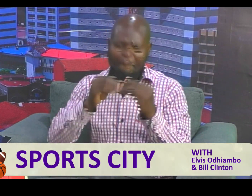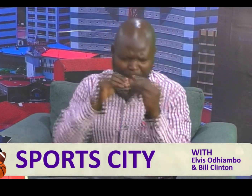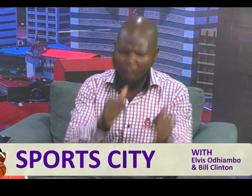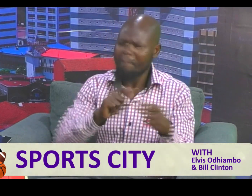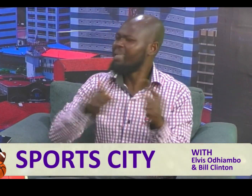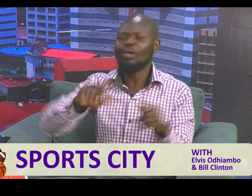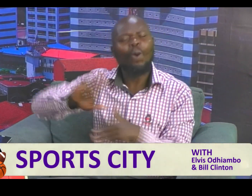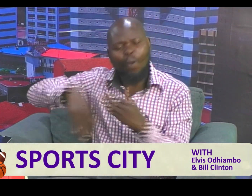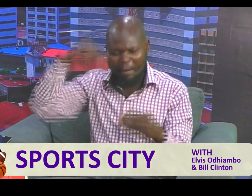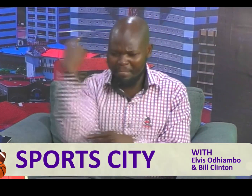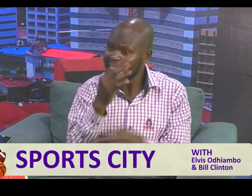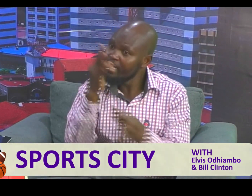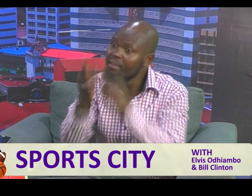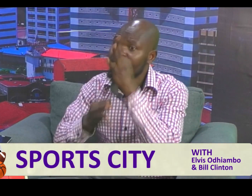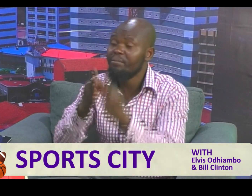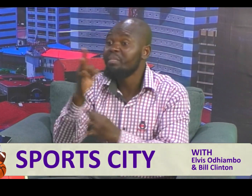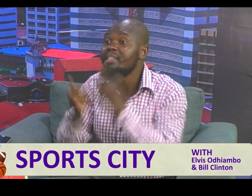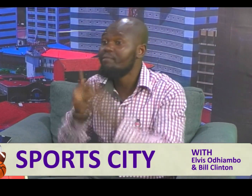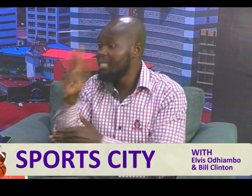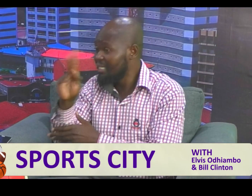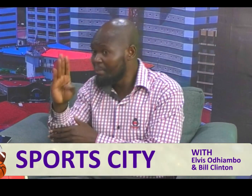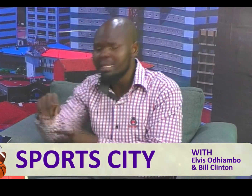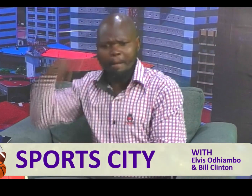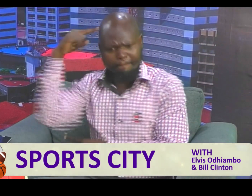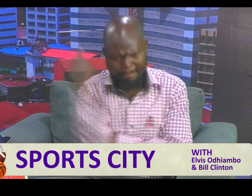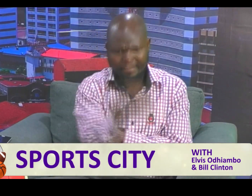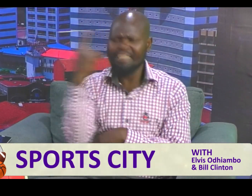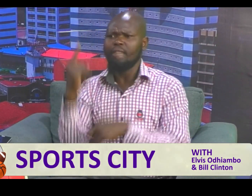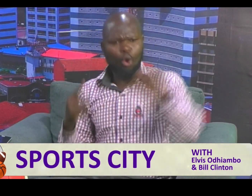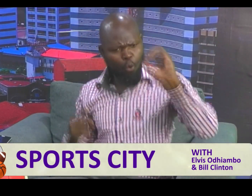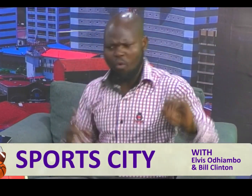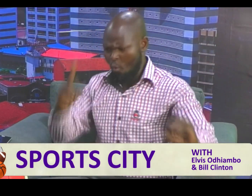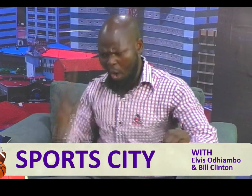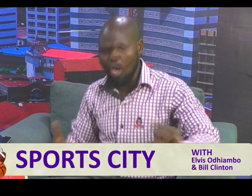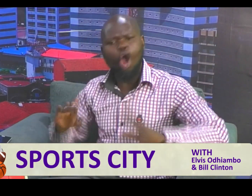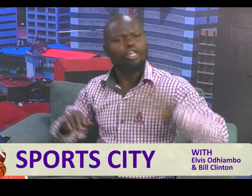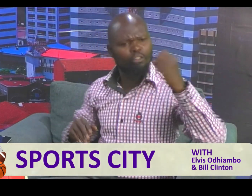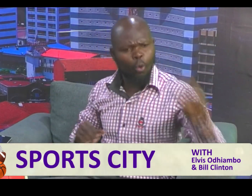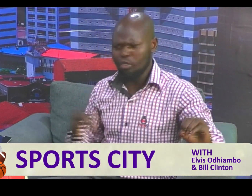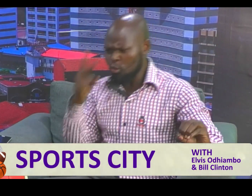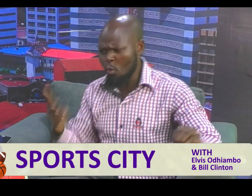lucky, and when they were playing against Gor Mahia, they were very much lucky.